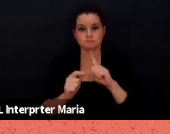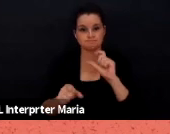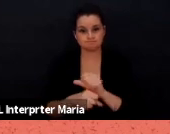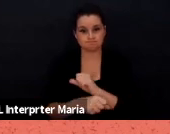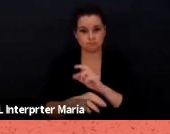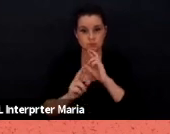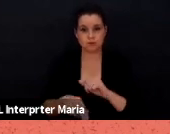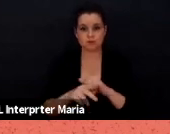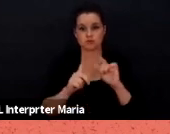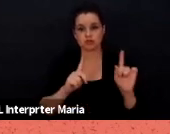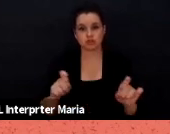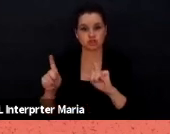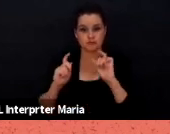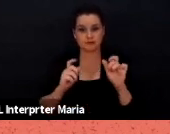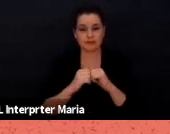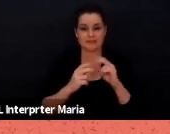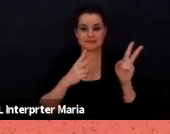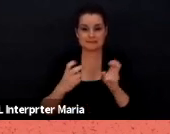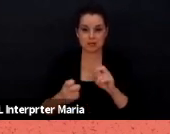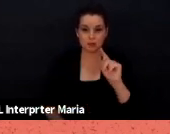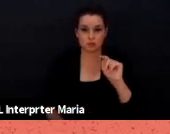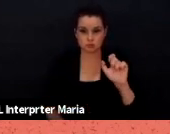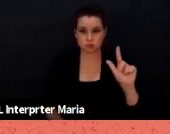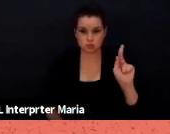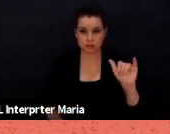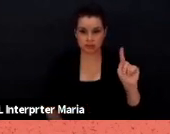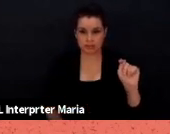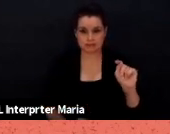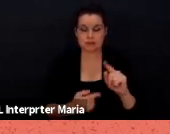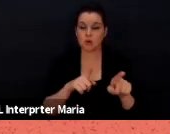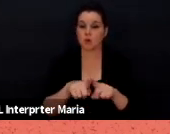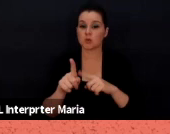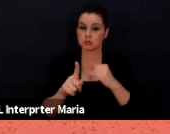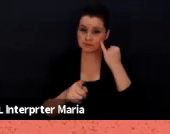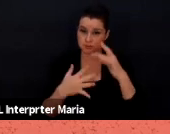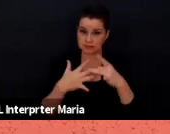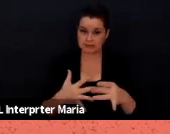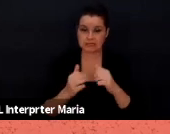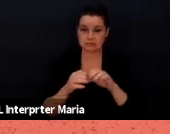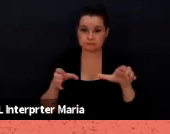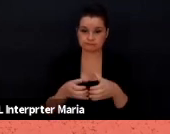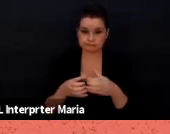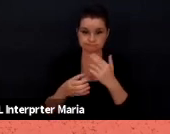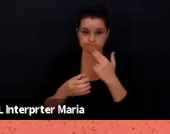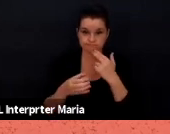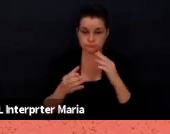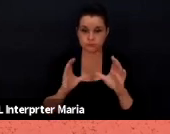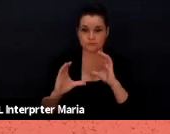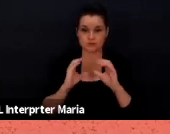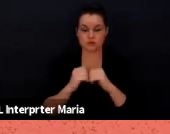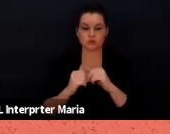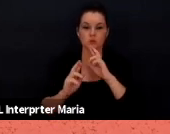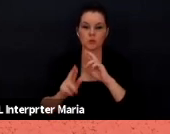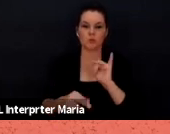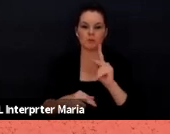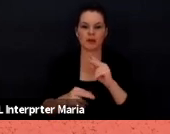to the survey, download the toolkit, and also if you do lead a kitchen table conversation, please use the report back form to